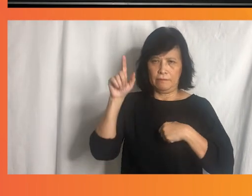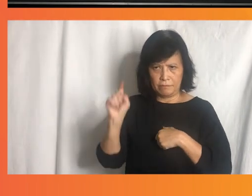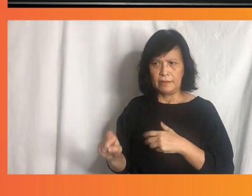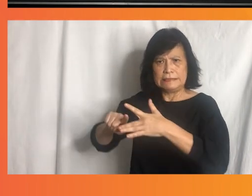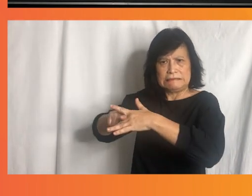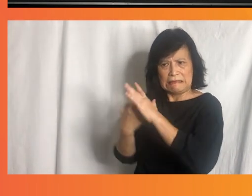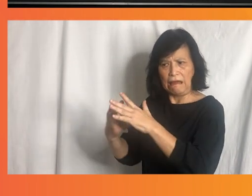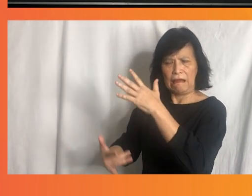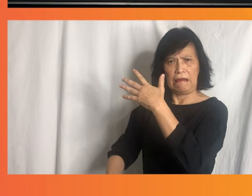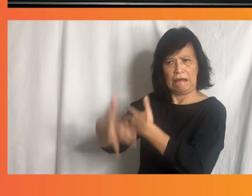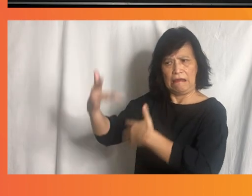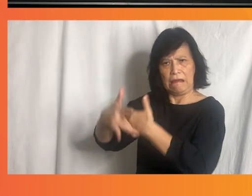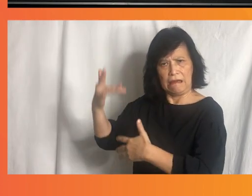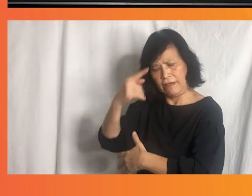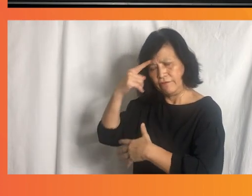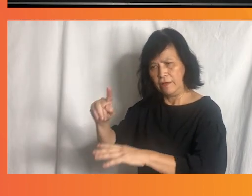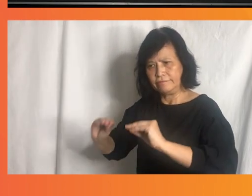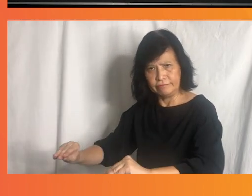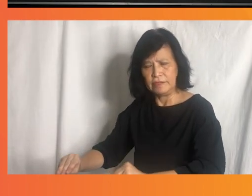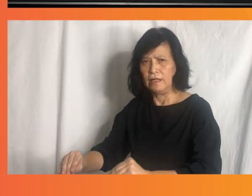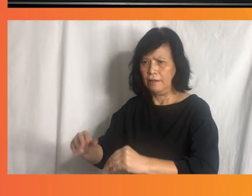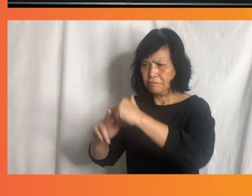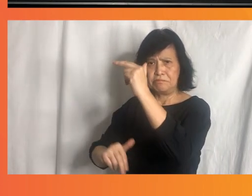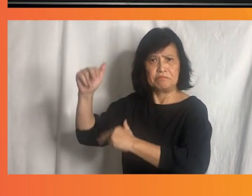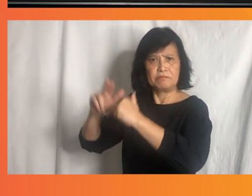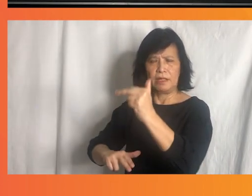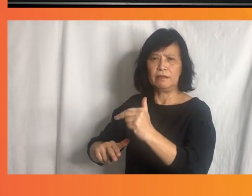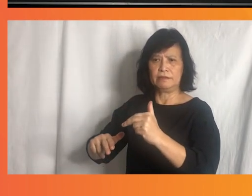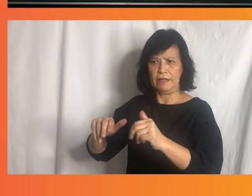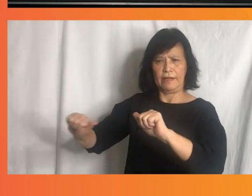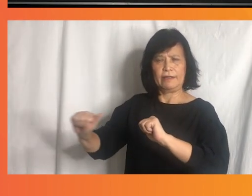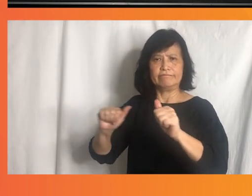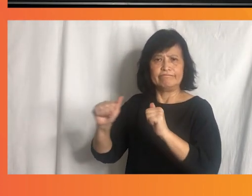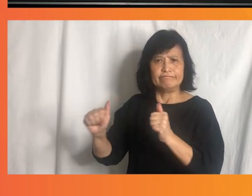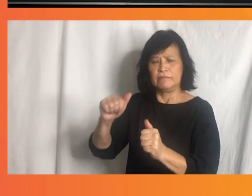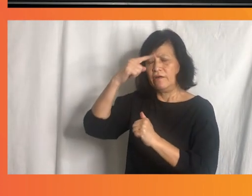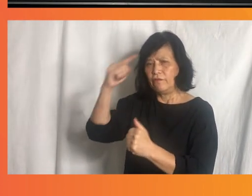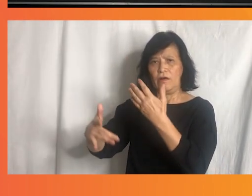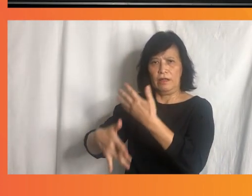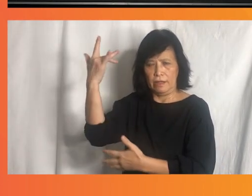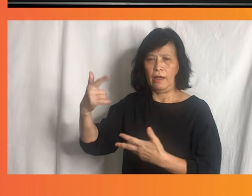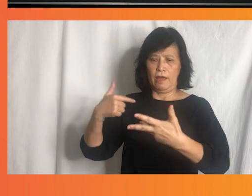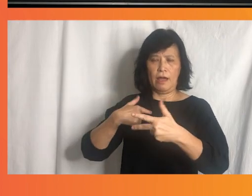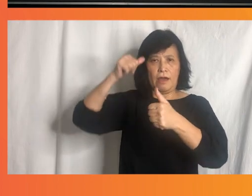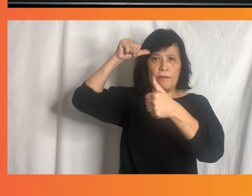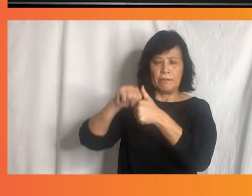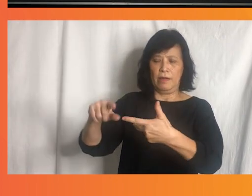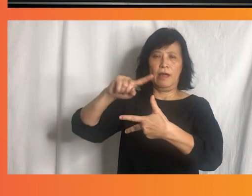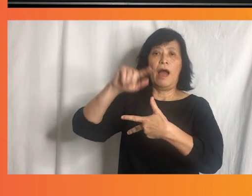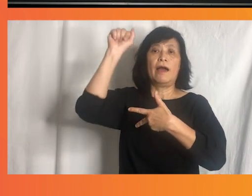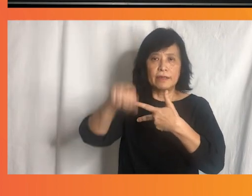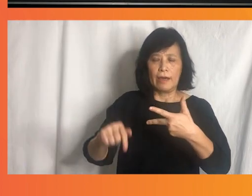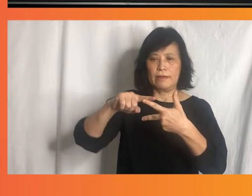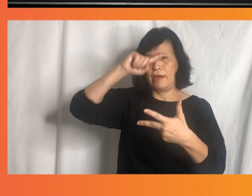health early. Build their physical literacy from a young age, to develop this mentality of I can, I believe, and I want to